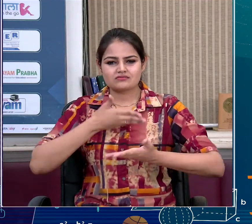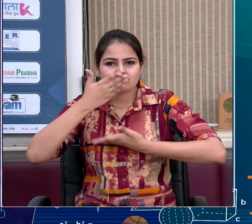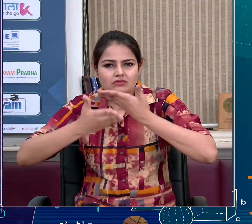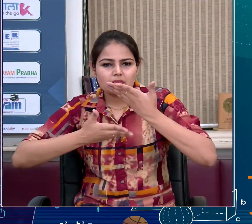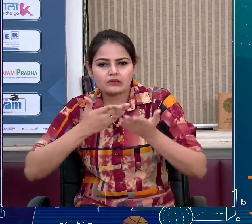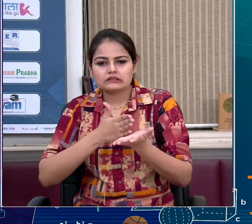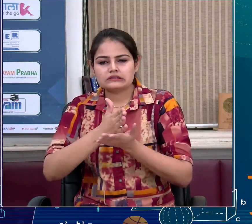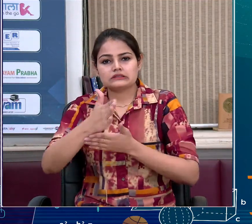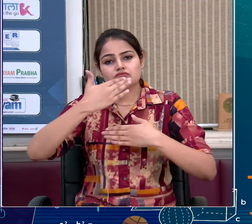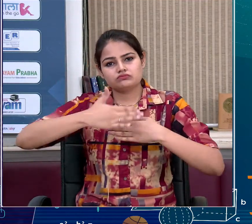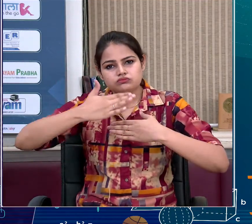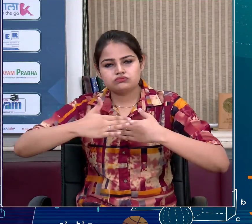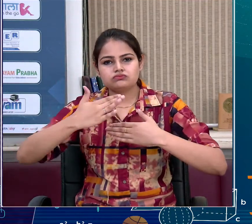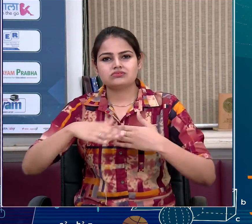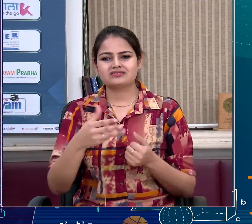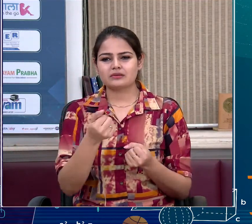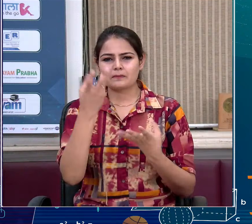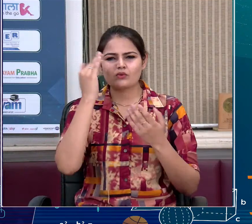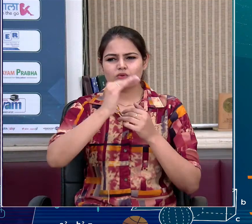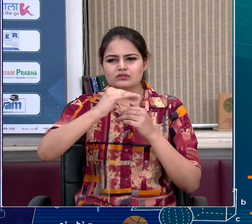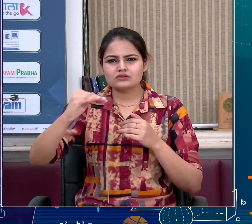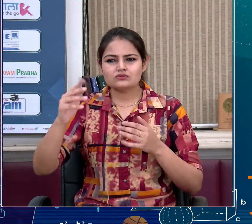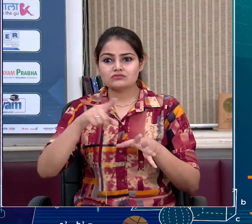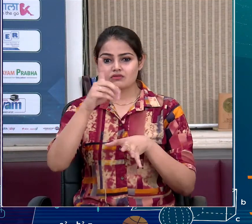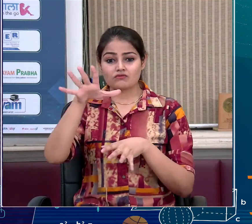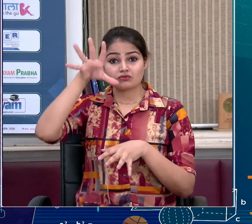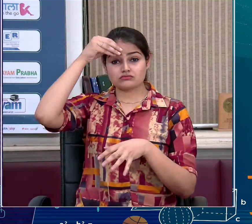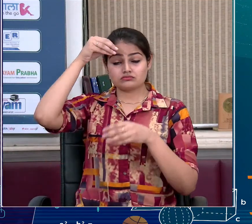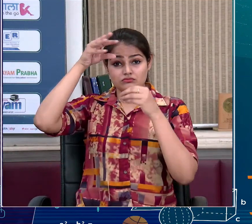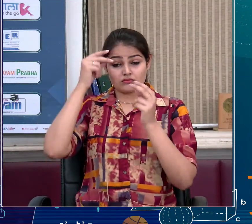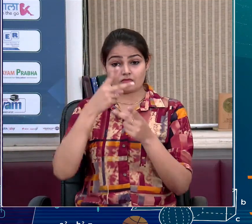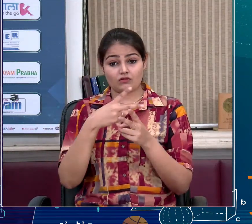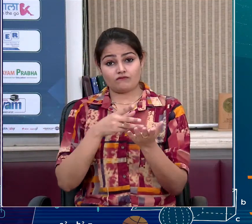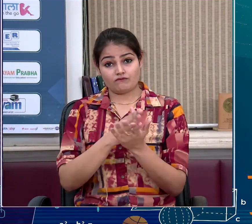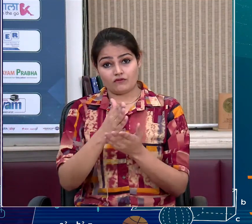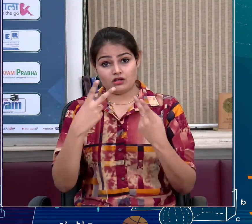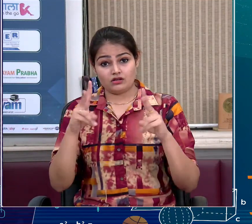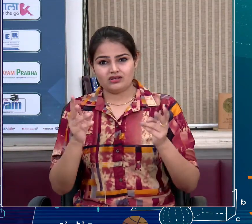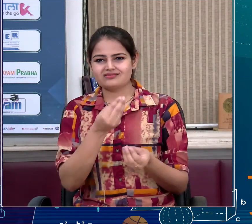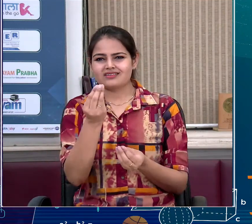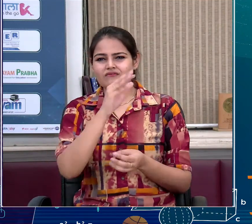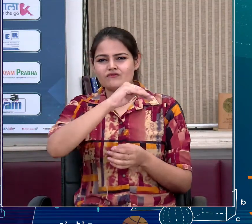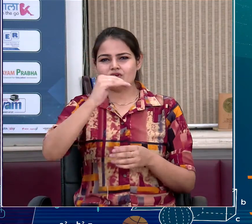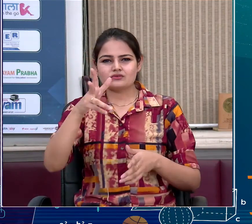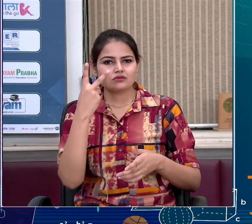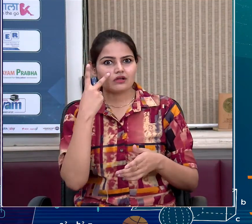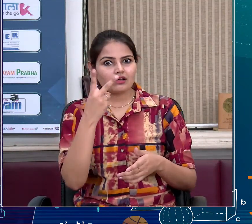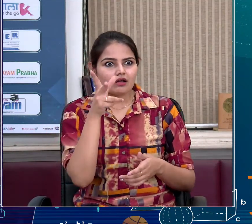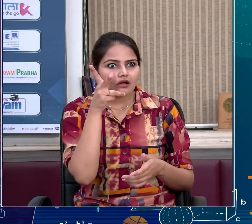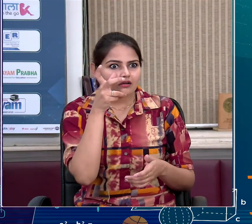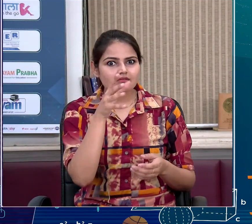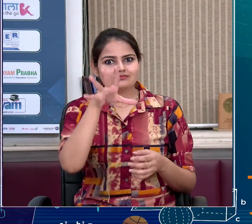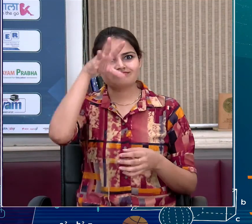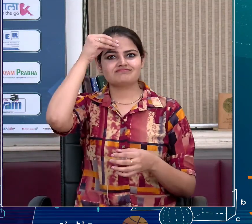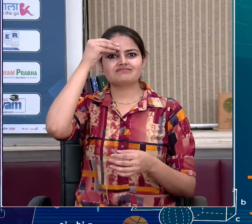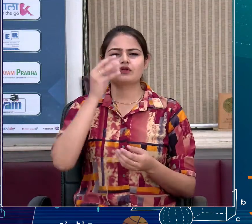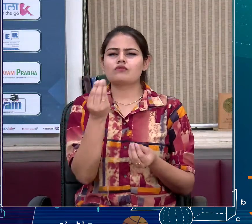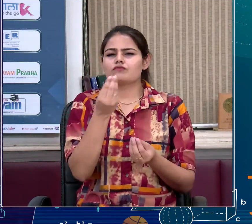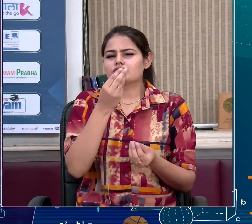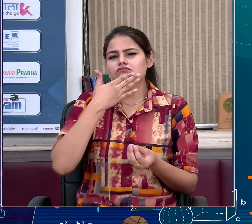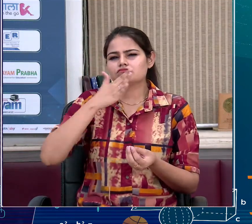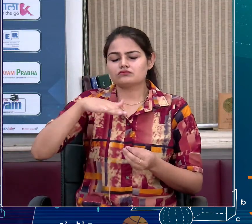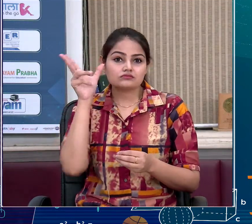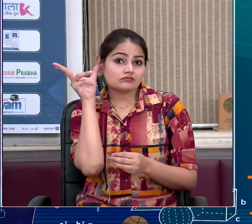children who have different way of understanding. Some children understand through a visual clue, some understand through an auditory